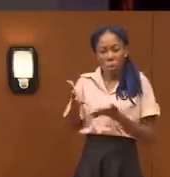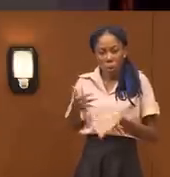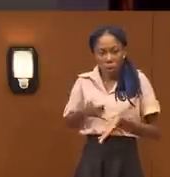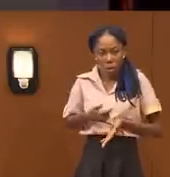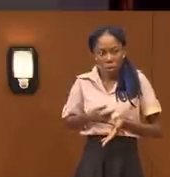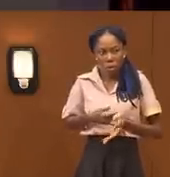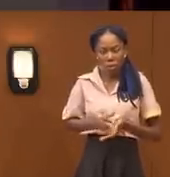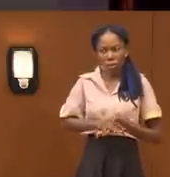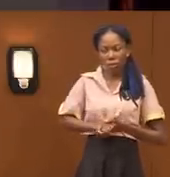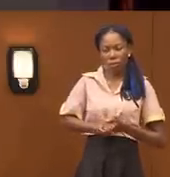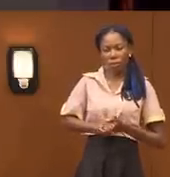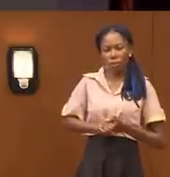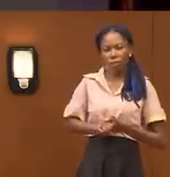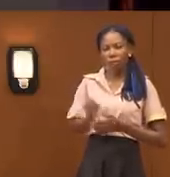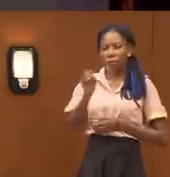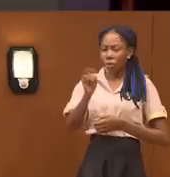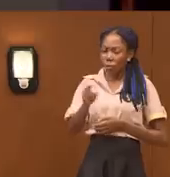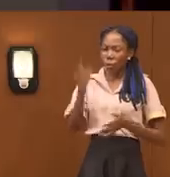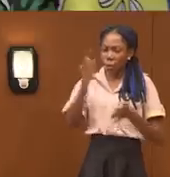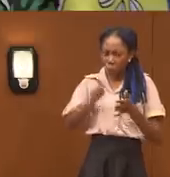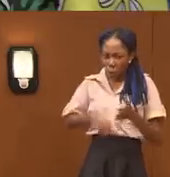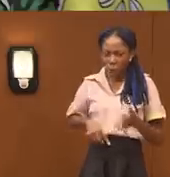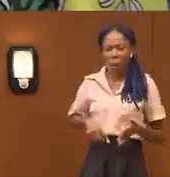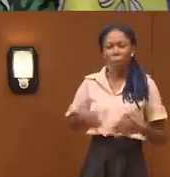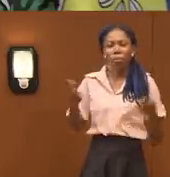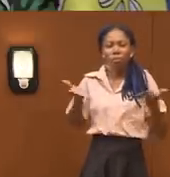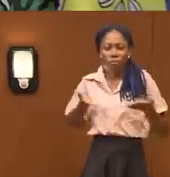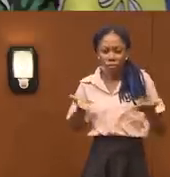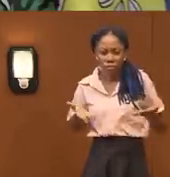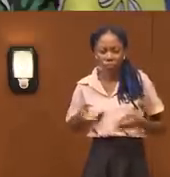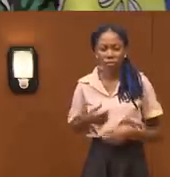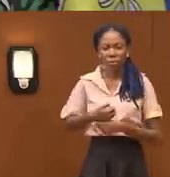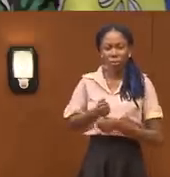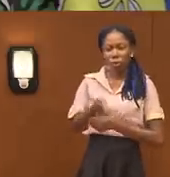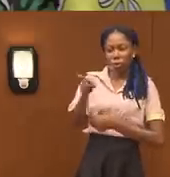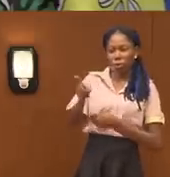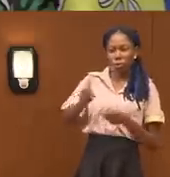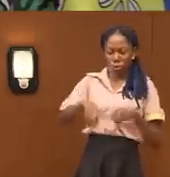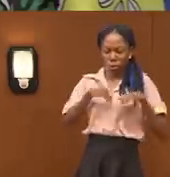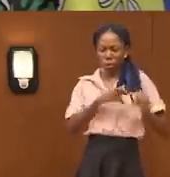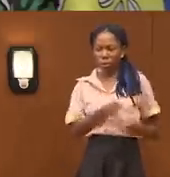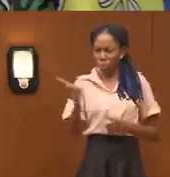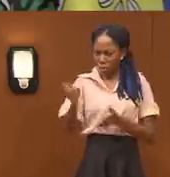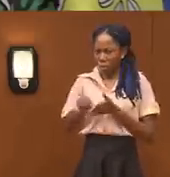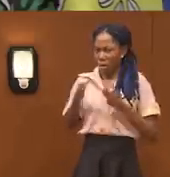I'm asking you. Yeah, ma. So what stops you from giving up possession? Is it your house?